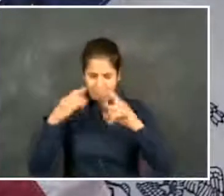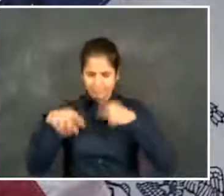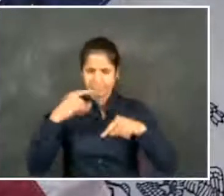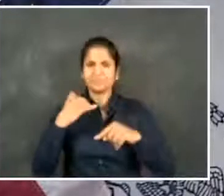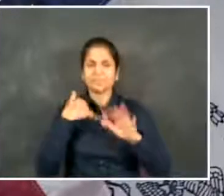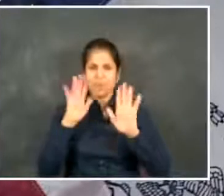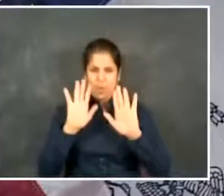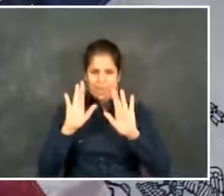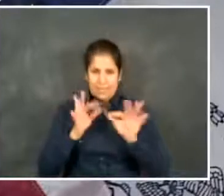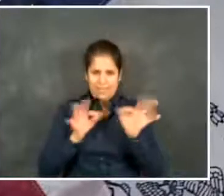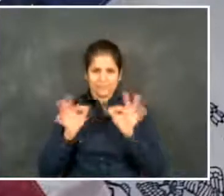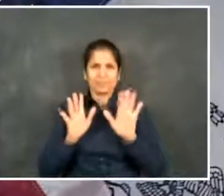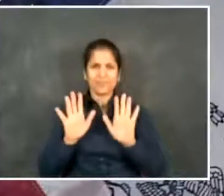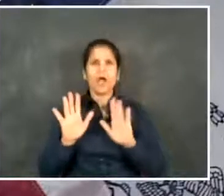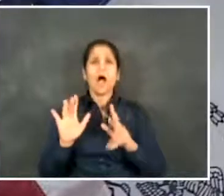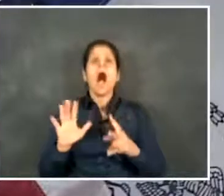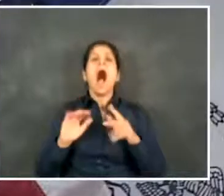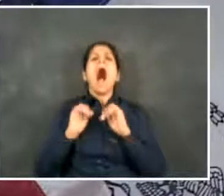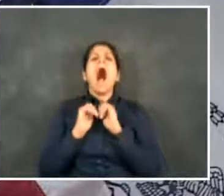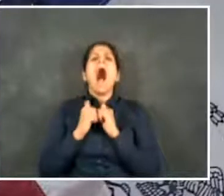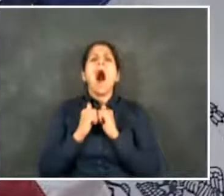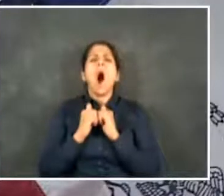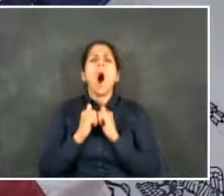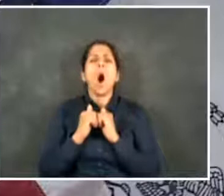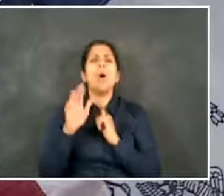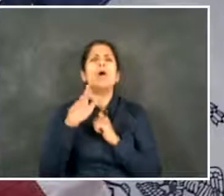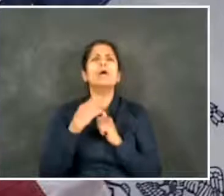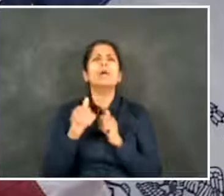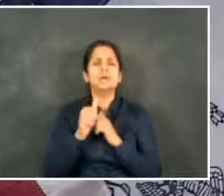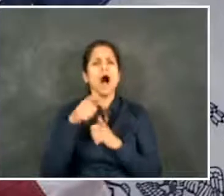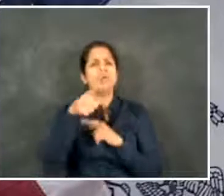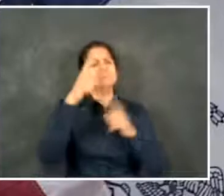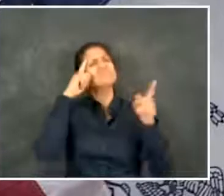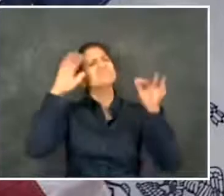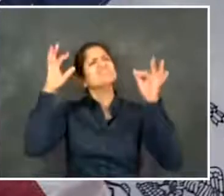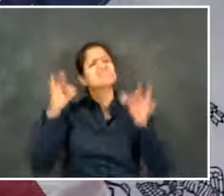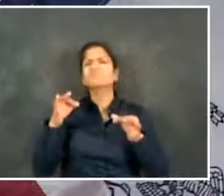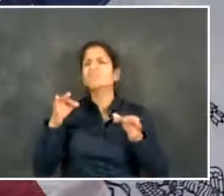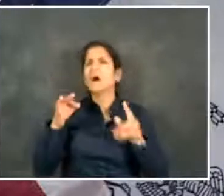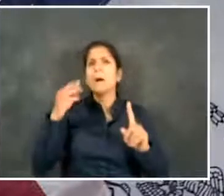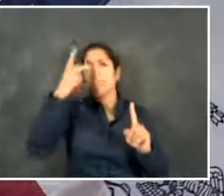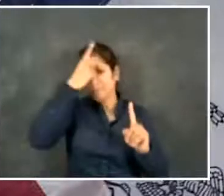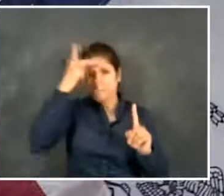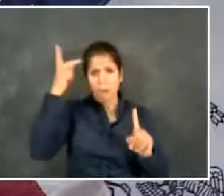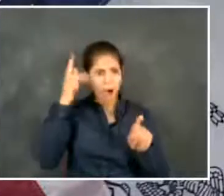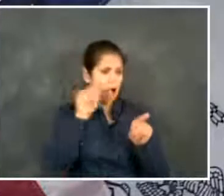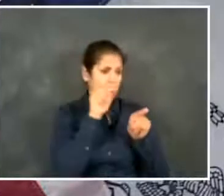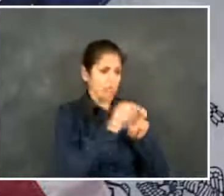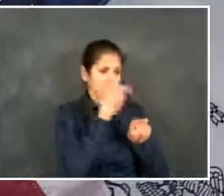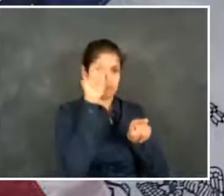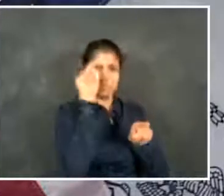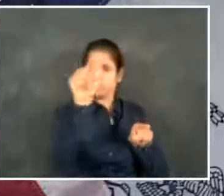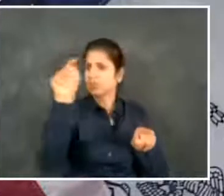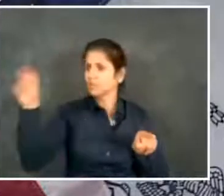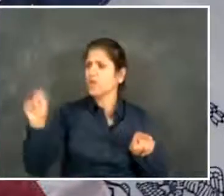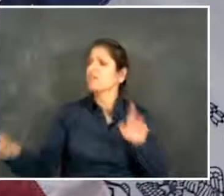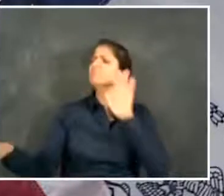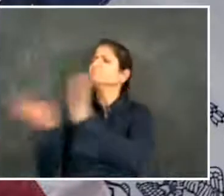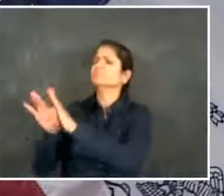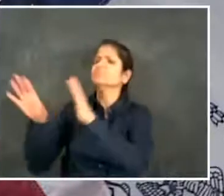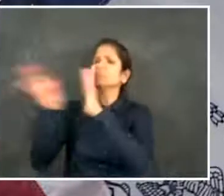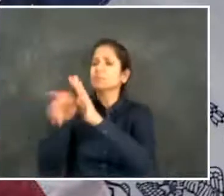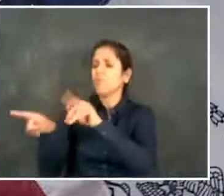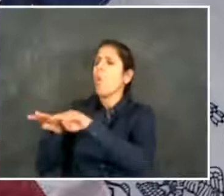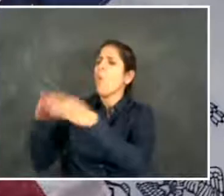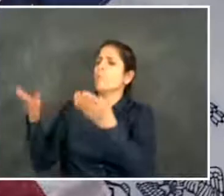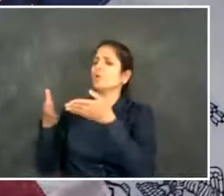parks selected? And will there be an expansion? Because I know there's like entire sections of boroughs that are not included in it. And the